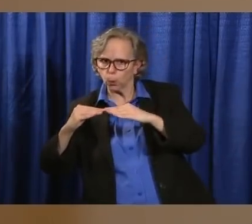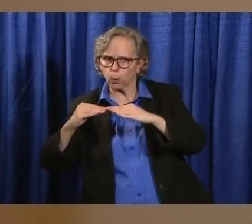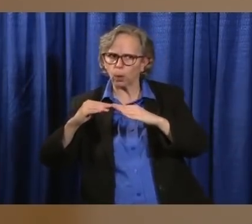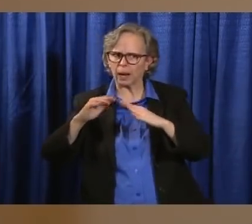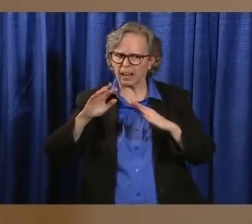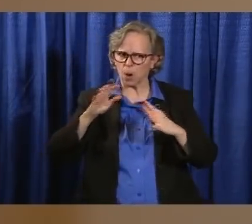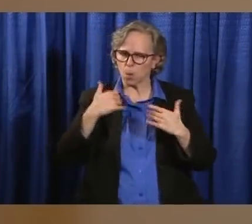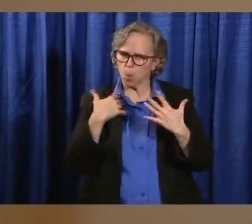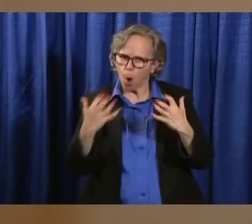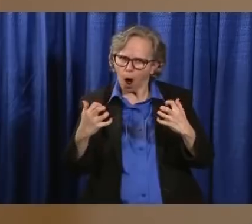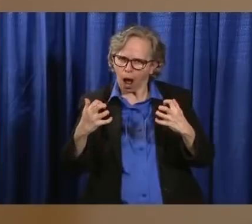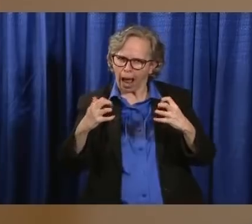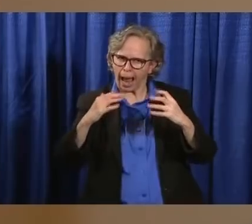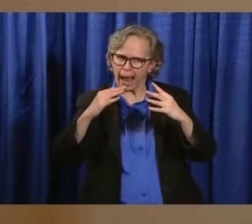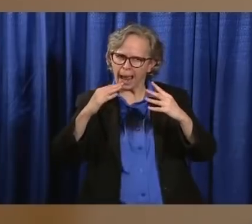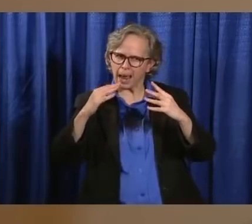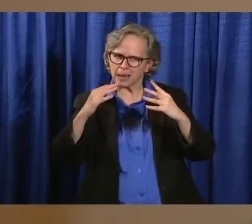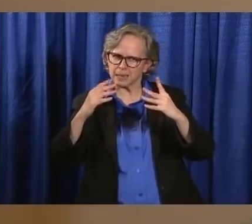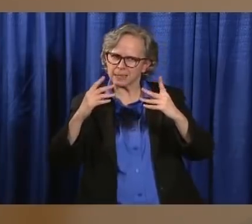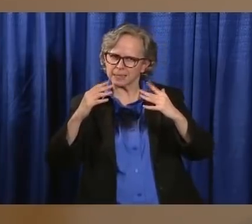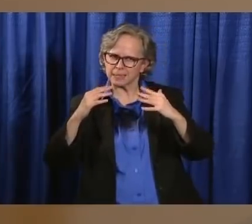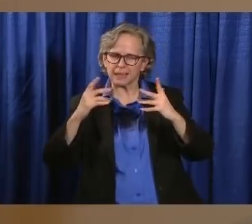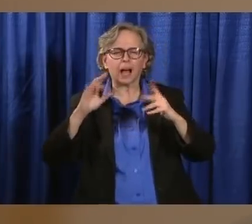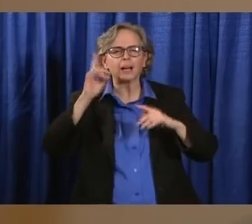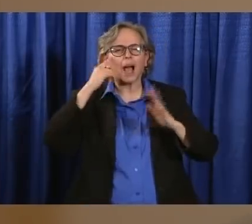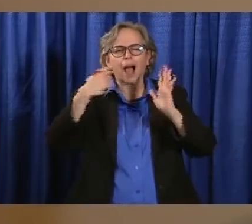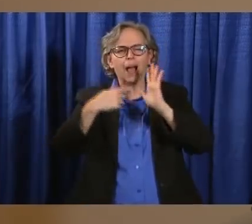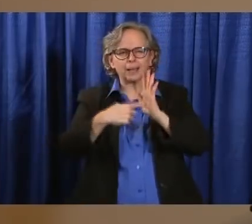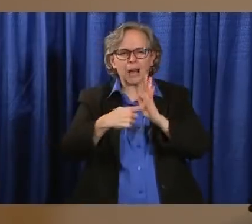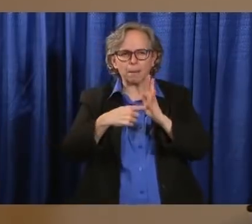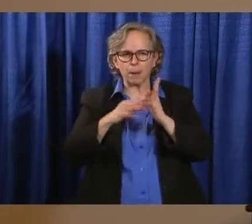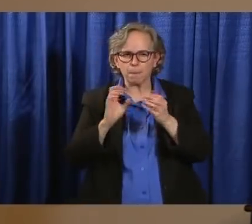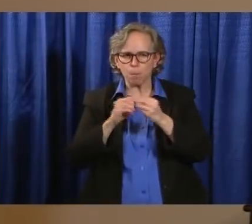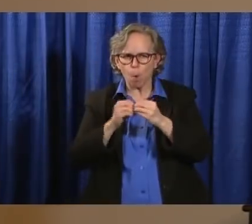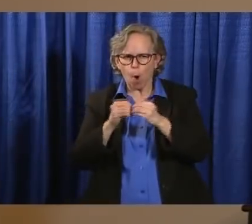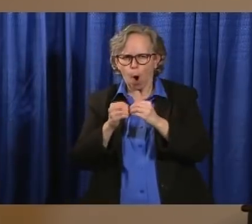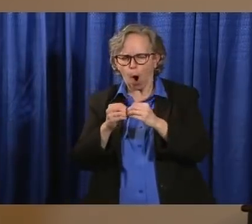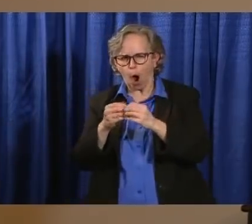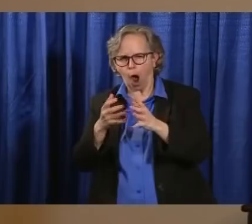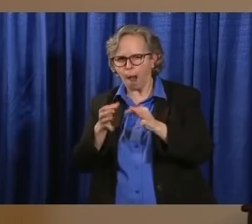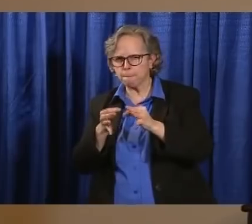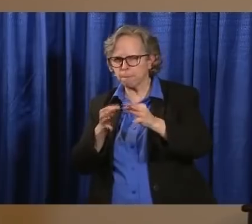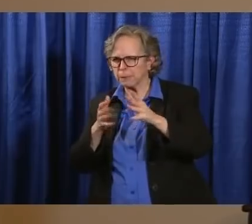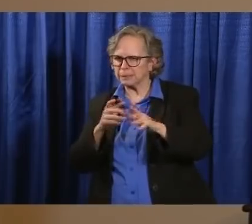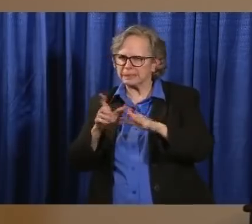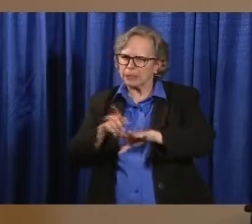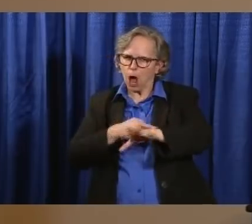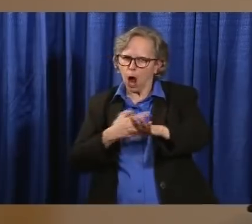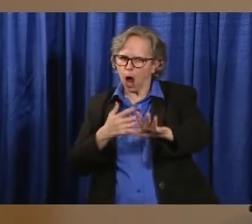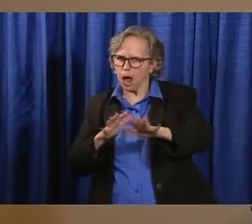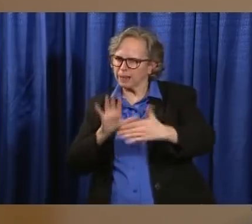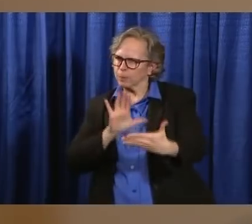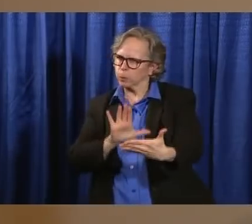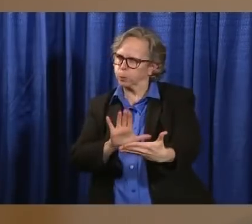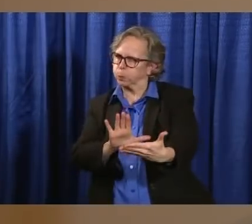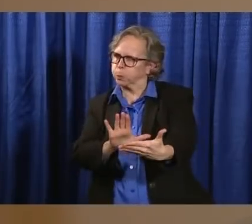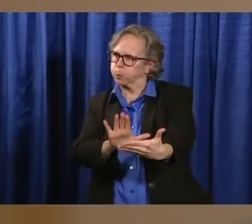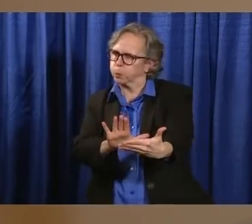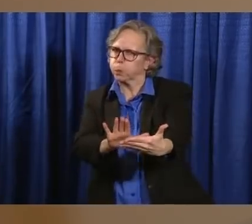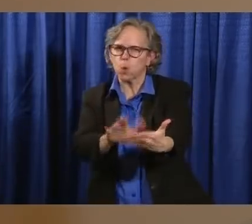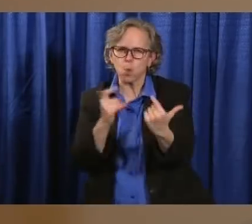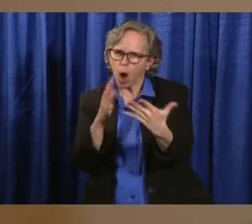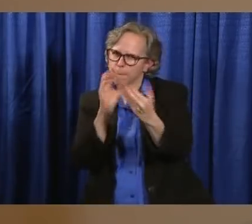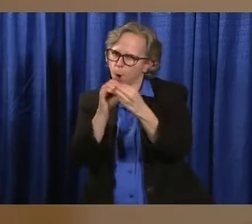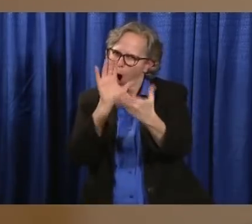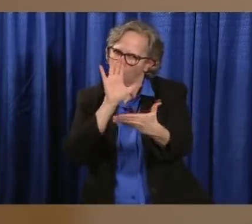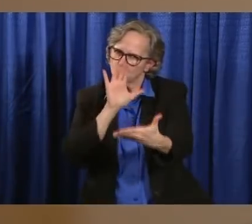is that we pull it, it's almost like pulling it out farther. We want to keep flattening it by extending the date of that peak